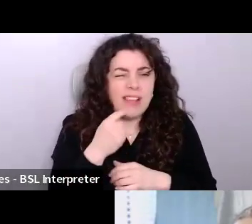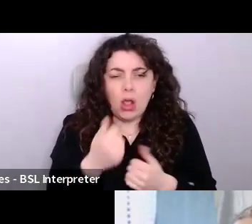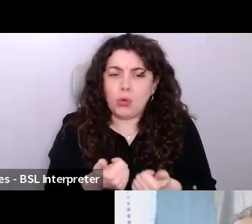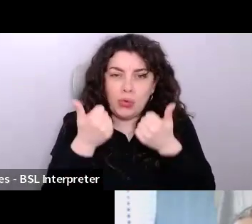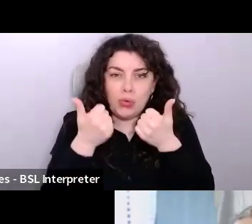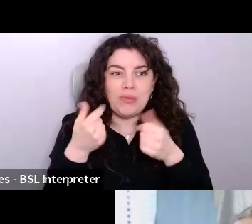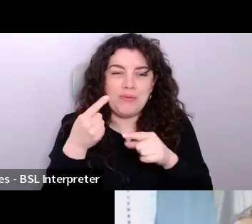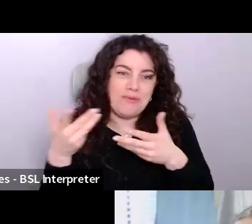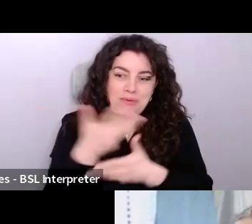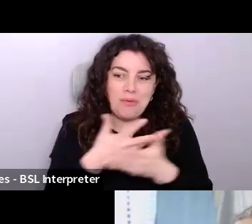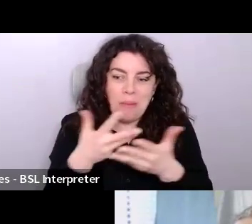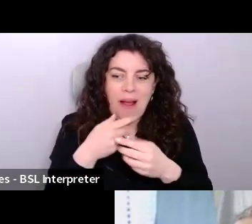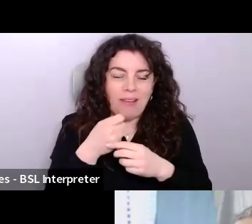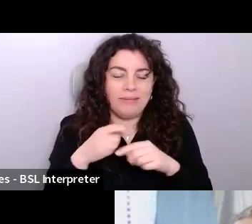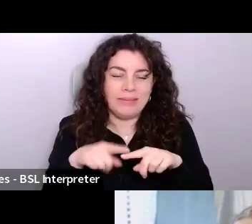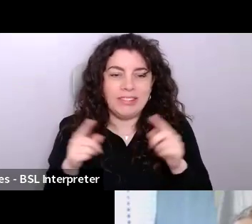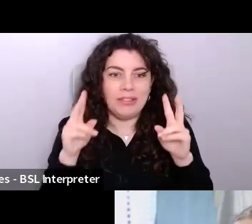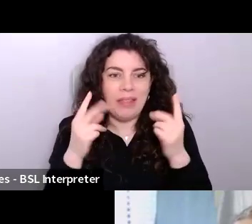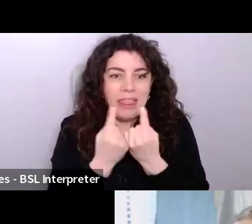about these things.